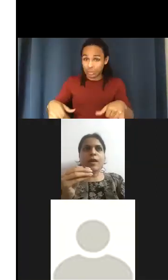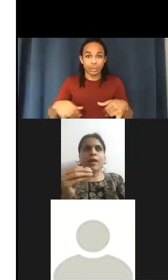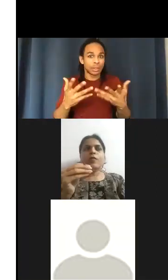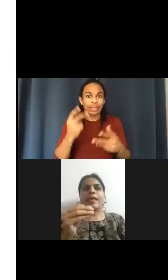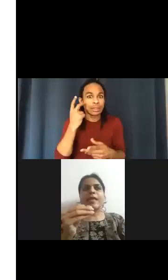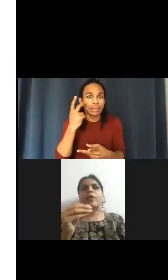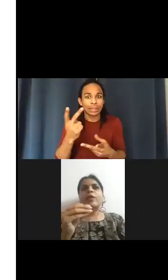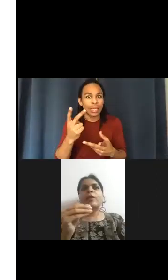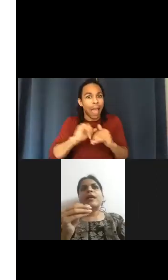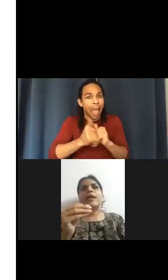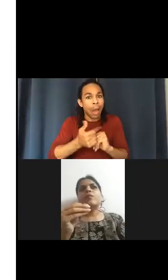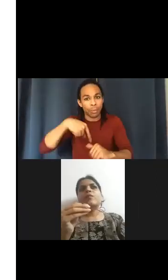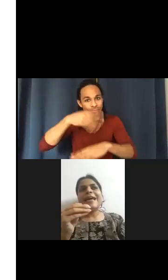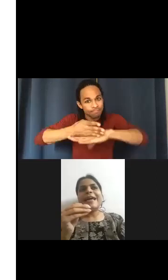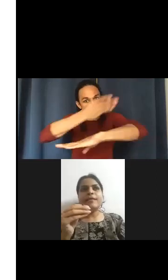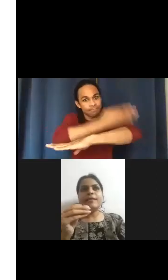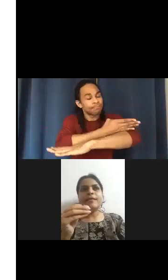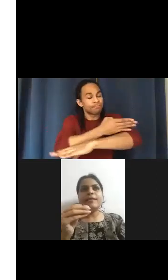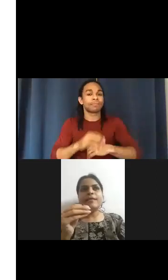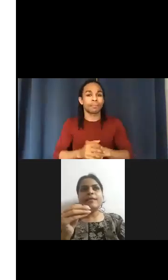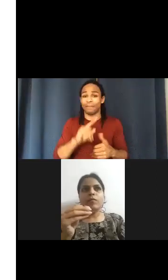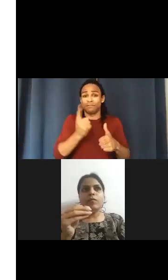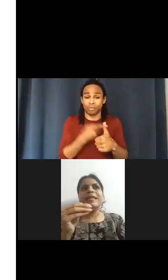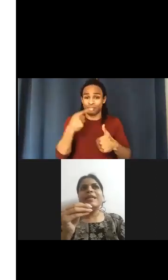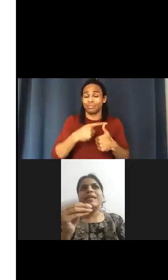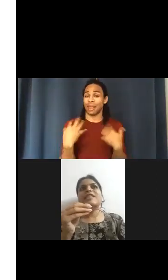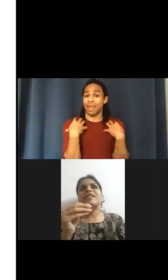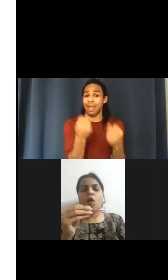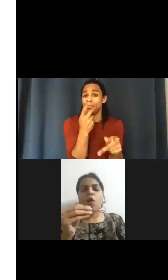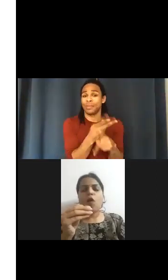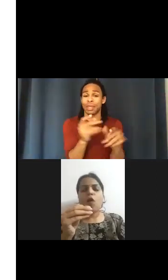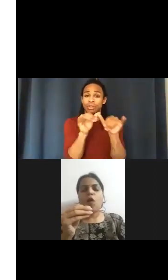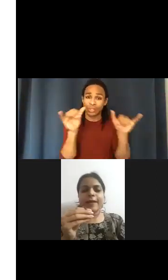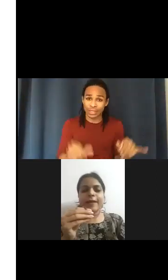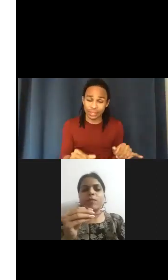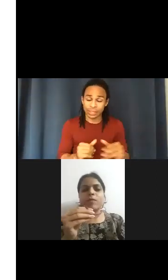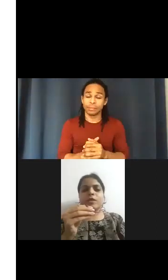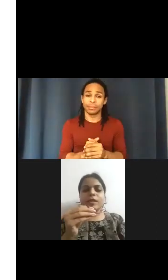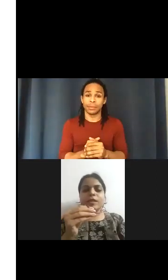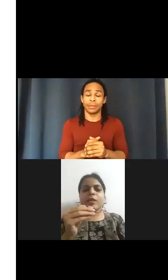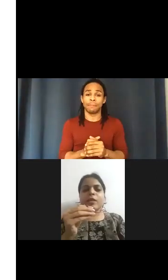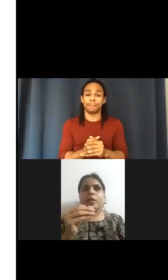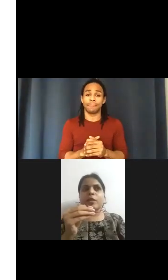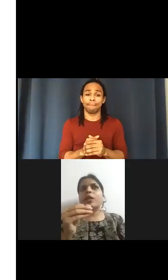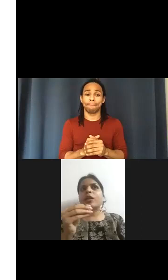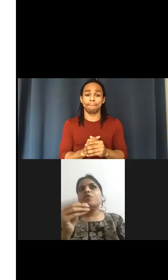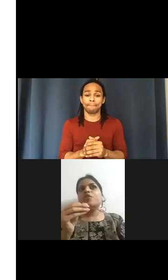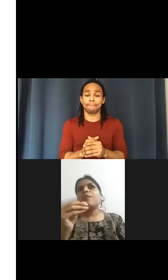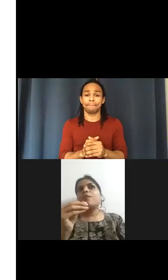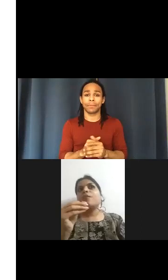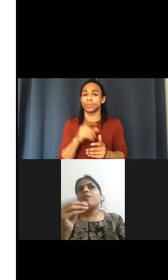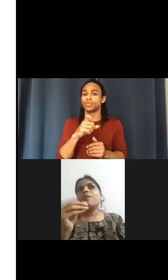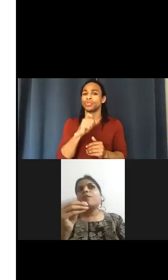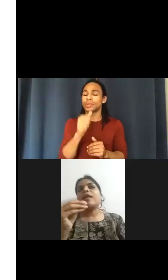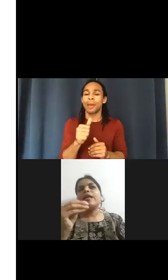the first thing would be the health system, really retransforming the health system. So it should not be just